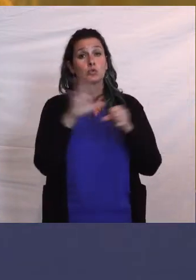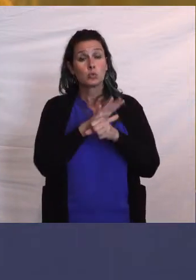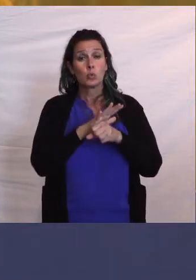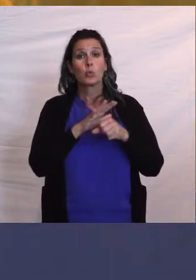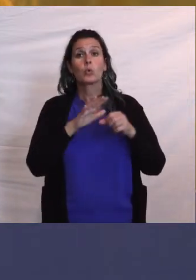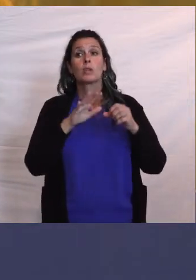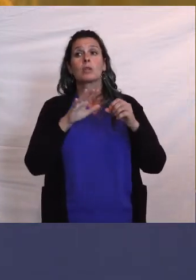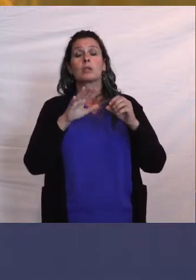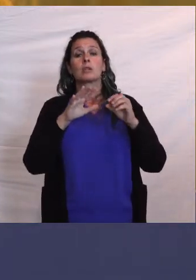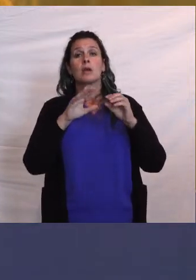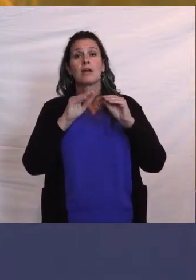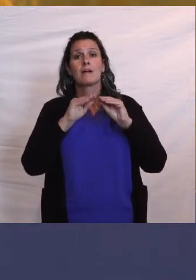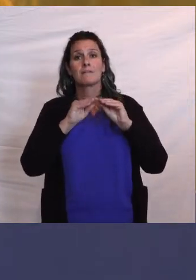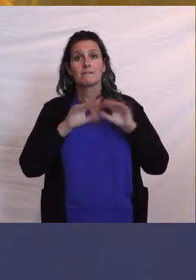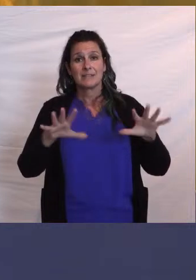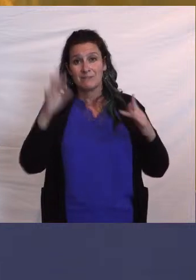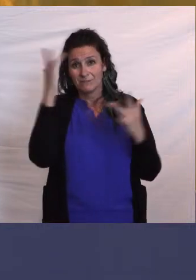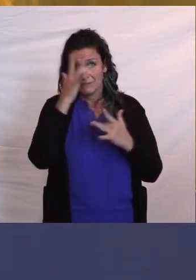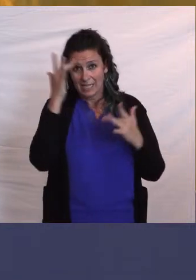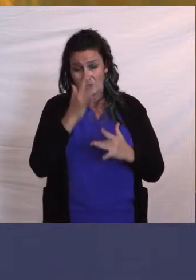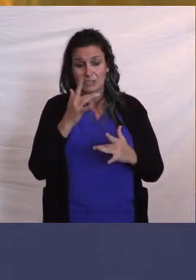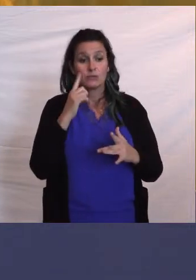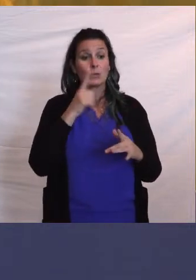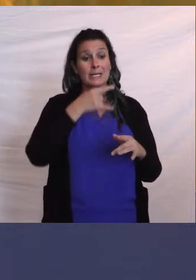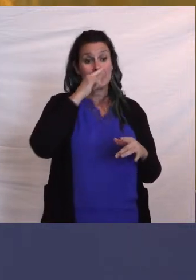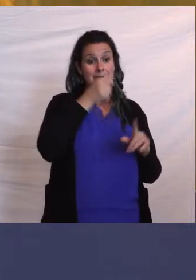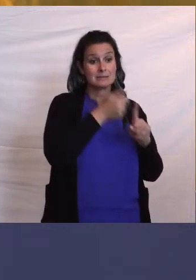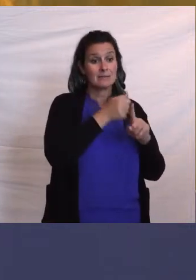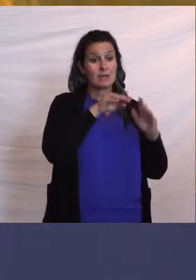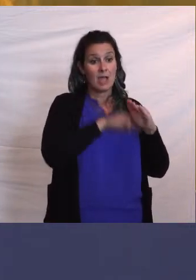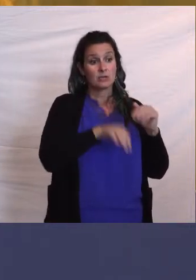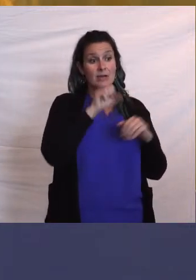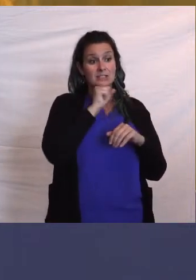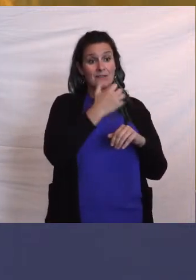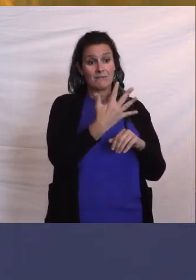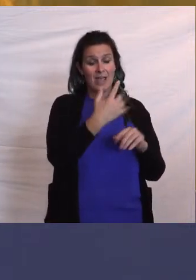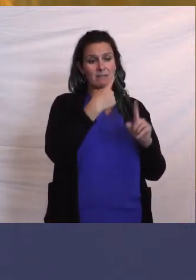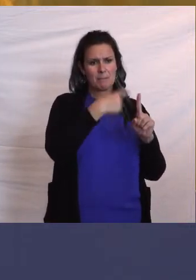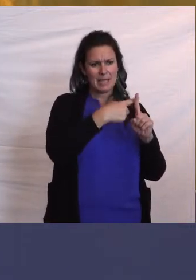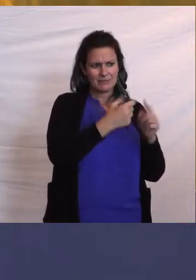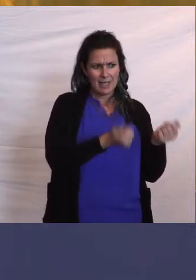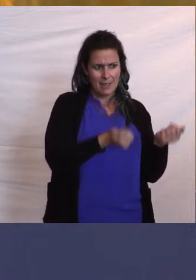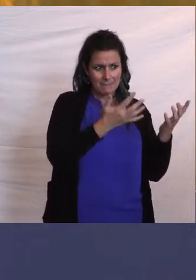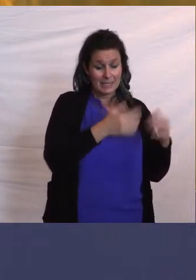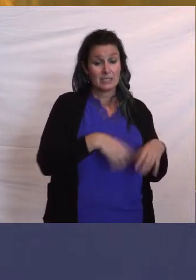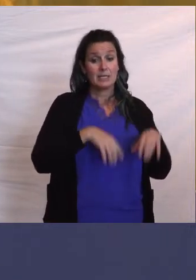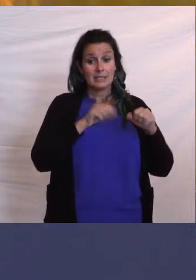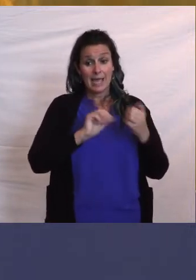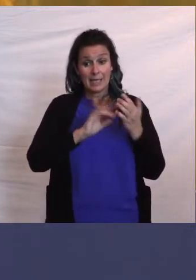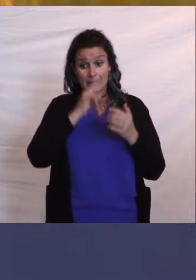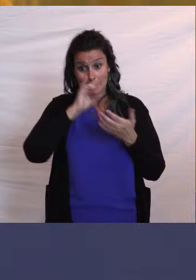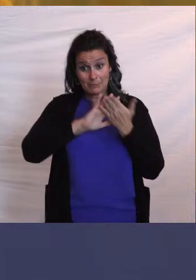or positive tests for kids under 5? Can kids get sick? Can they infect others? And how do we feel